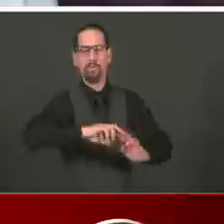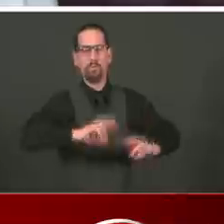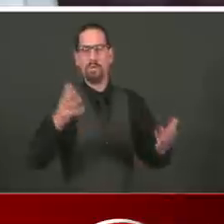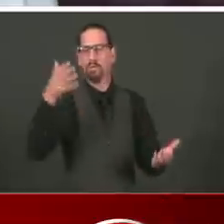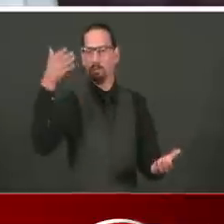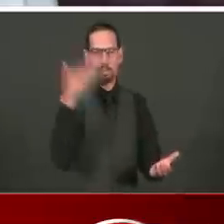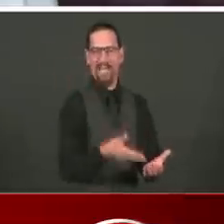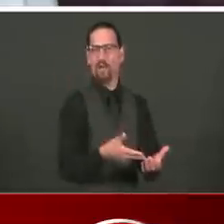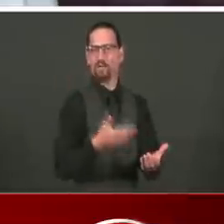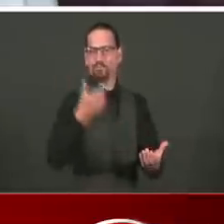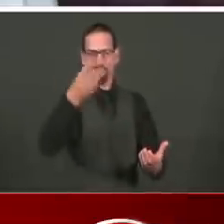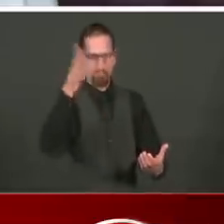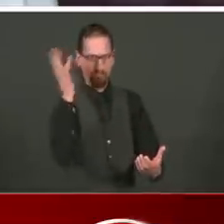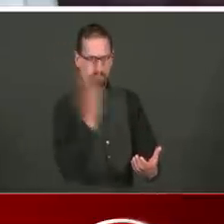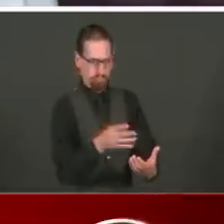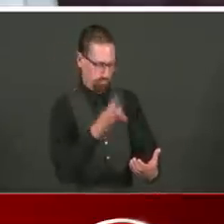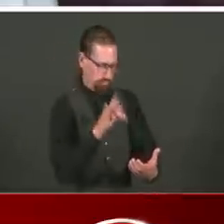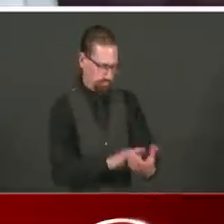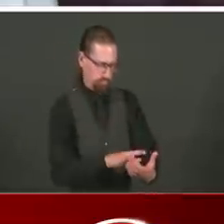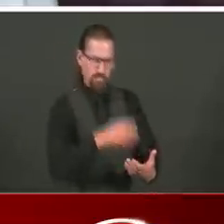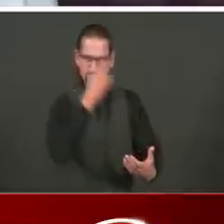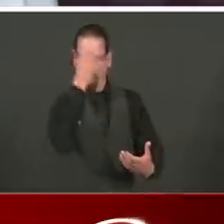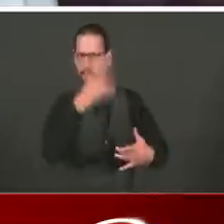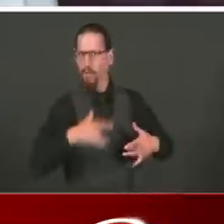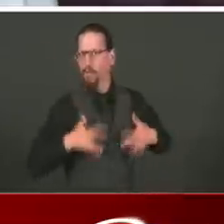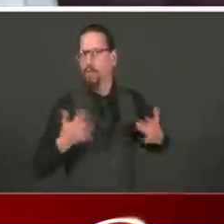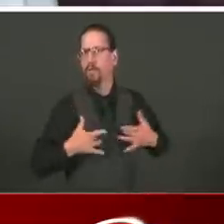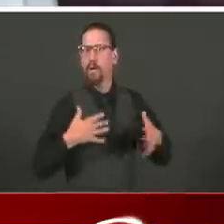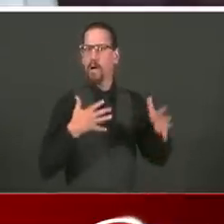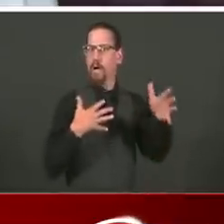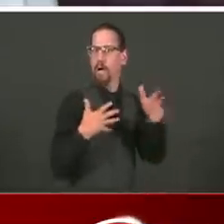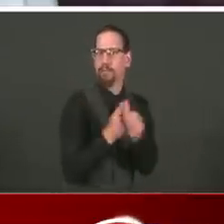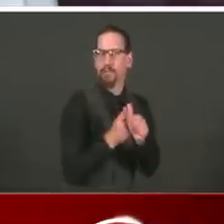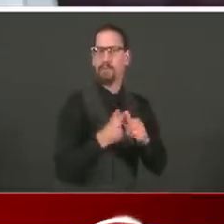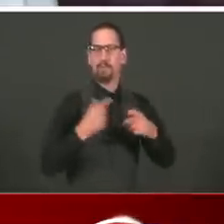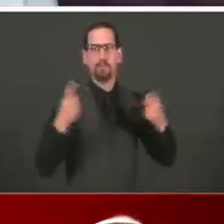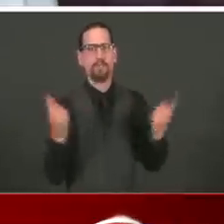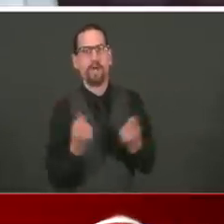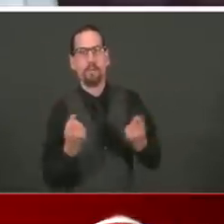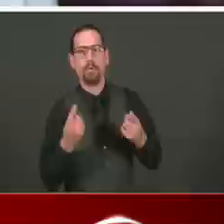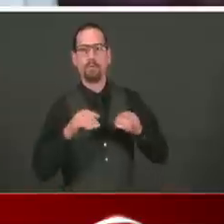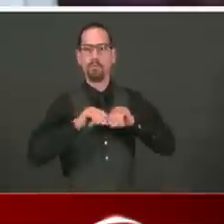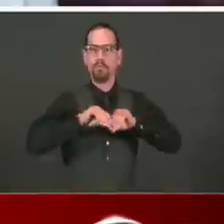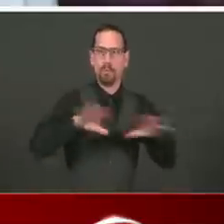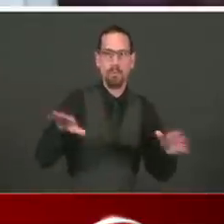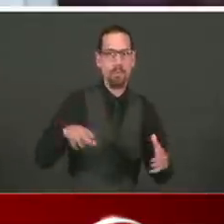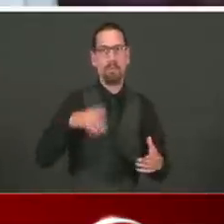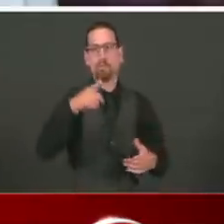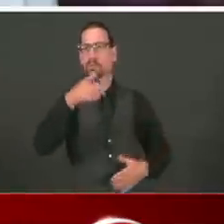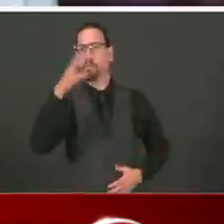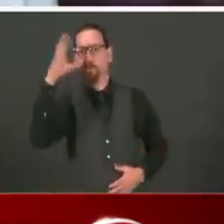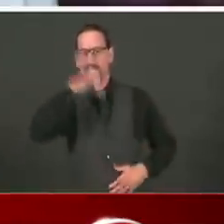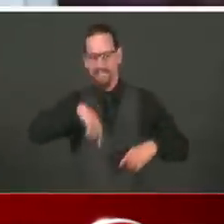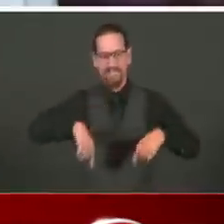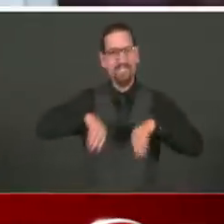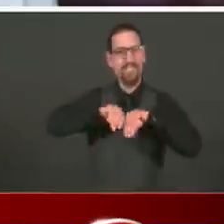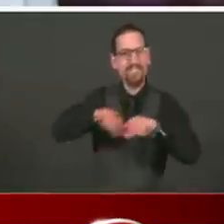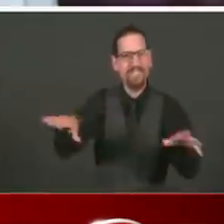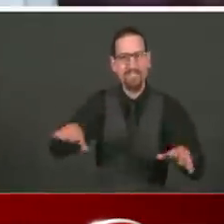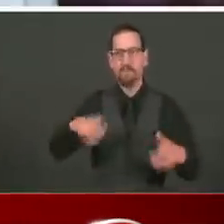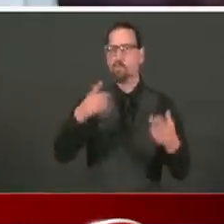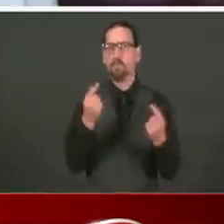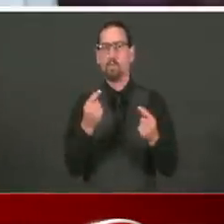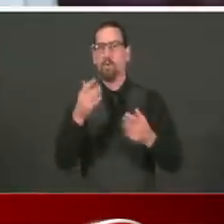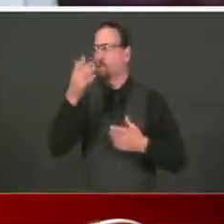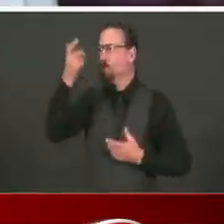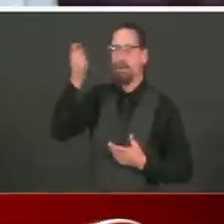lives. Put it on your phone, check it once a day. It's the quickest, easiest way to stay safe. The changes that I'm